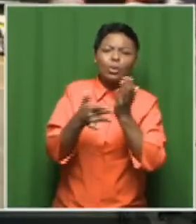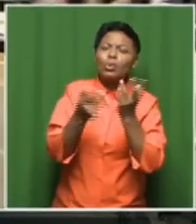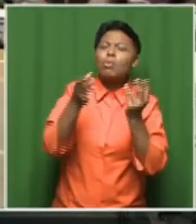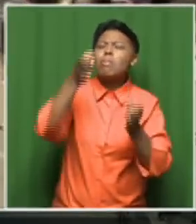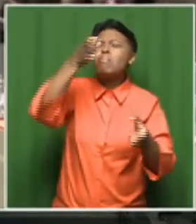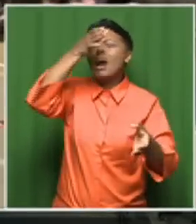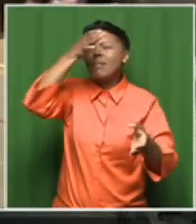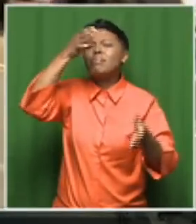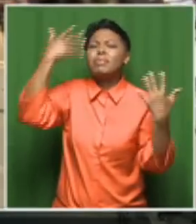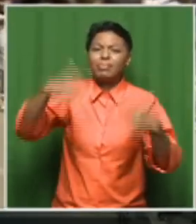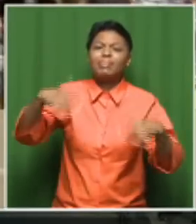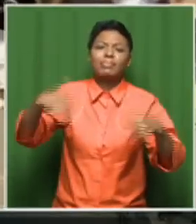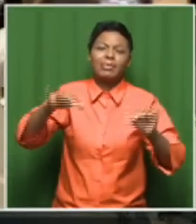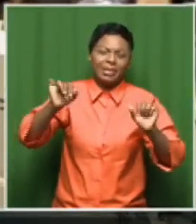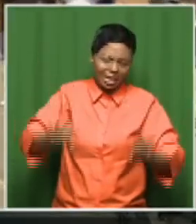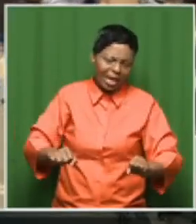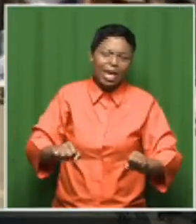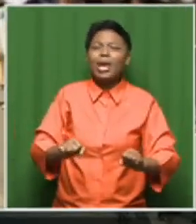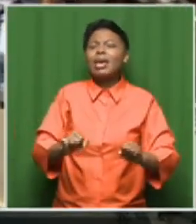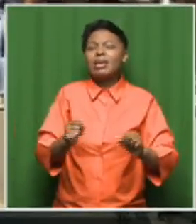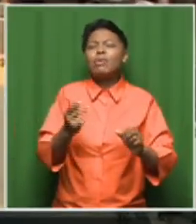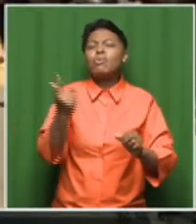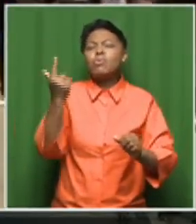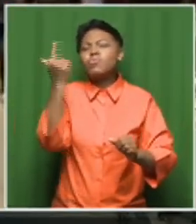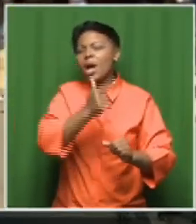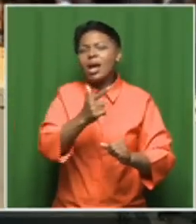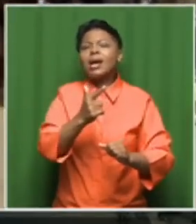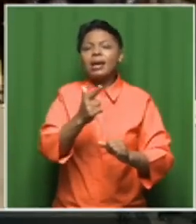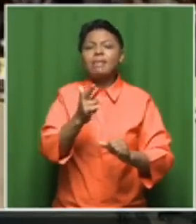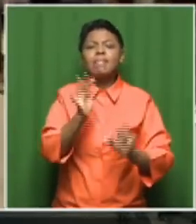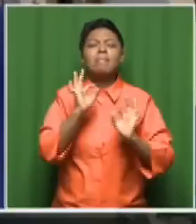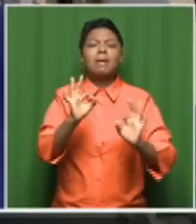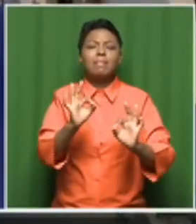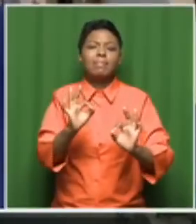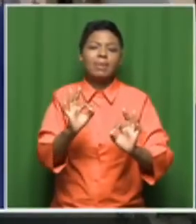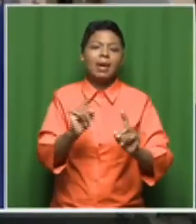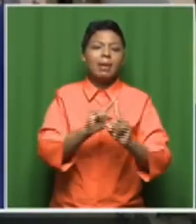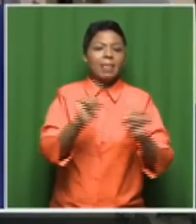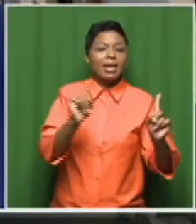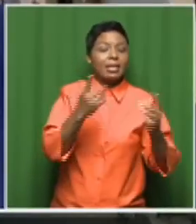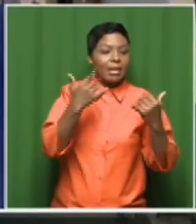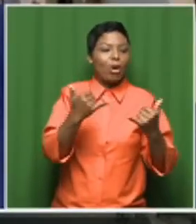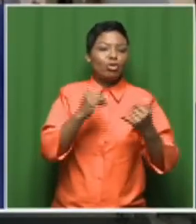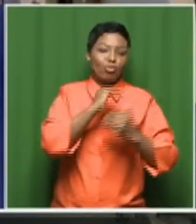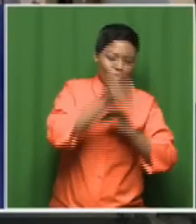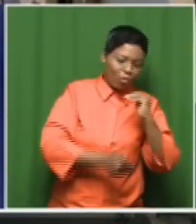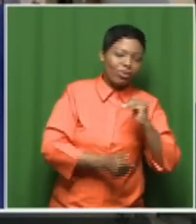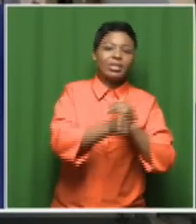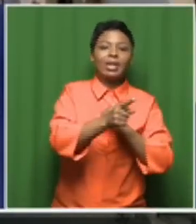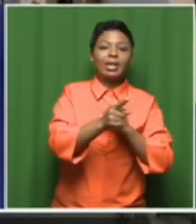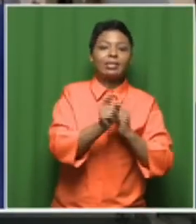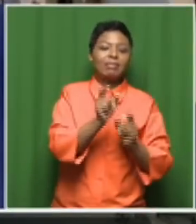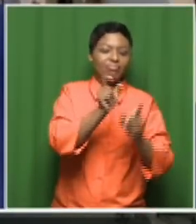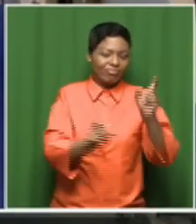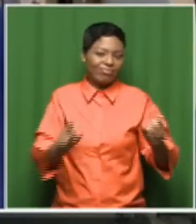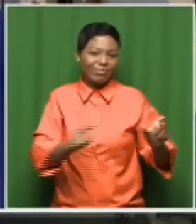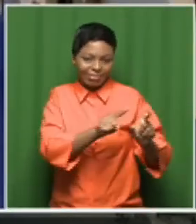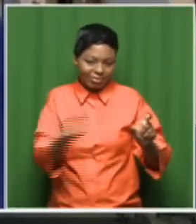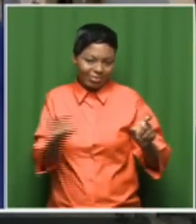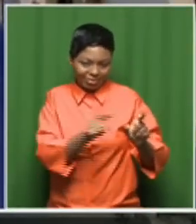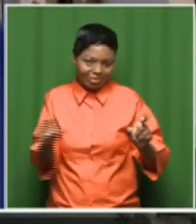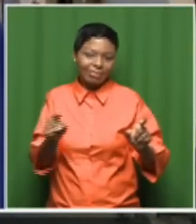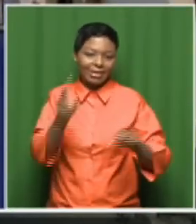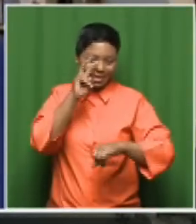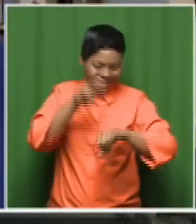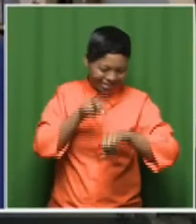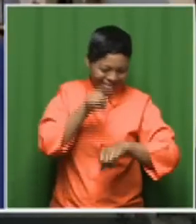the benefit of humanity rather than the profit of the few. And that's the reality. And Terry, as we wrap this up, I can't but